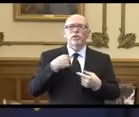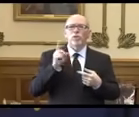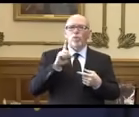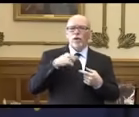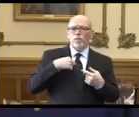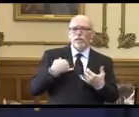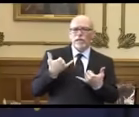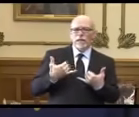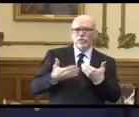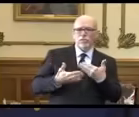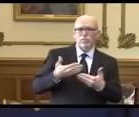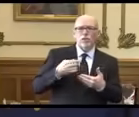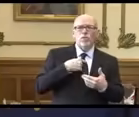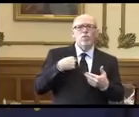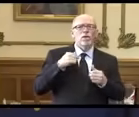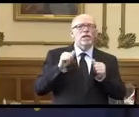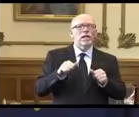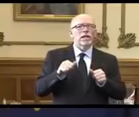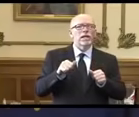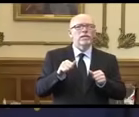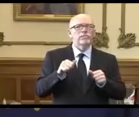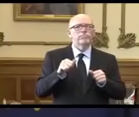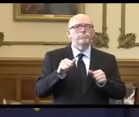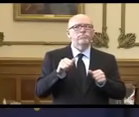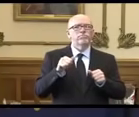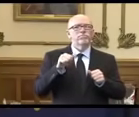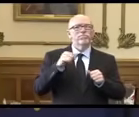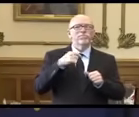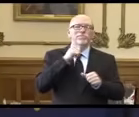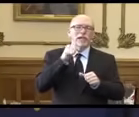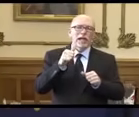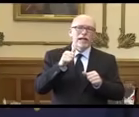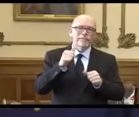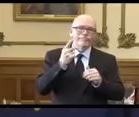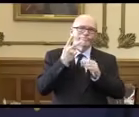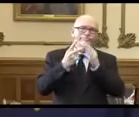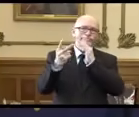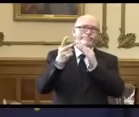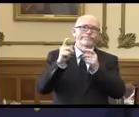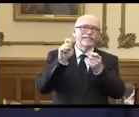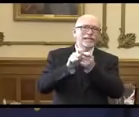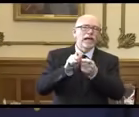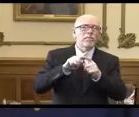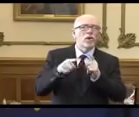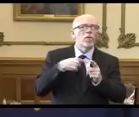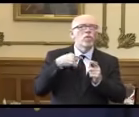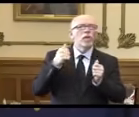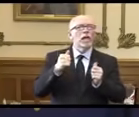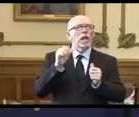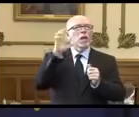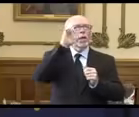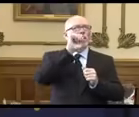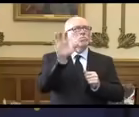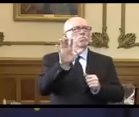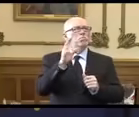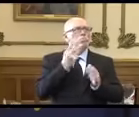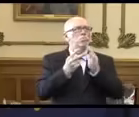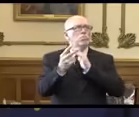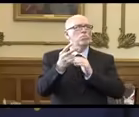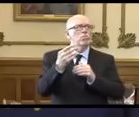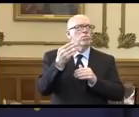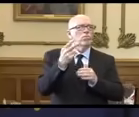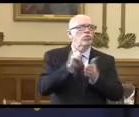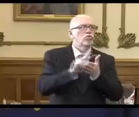are, and to be able to not look in a crystal ball, but to be able to kind of forecast out in terms of 14 days